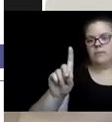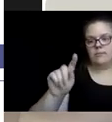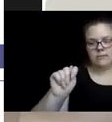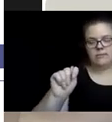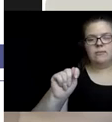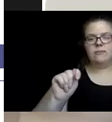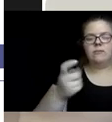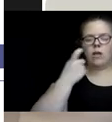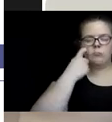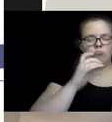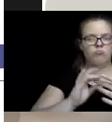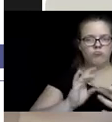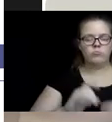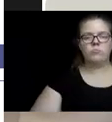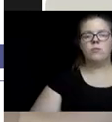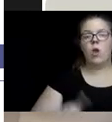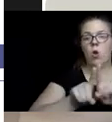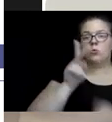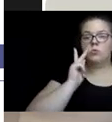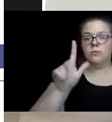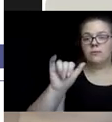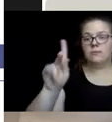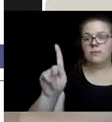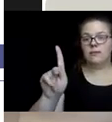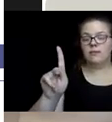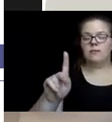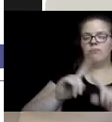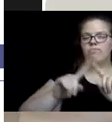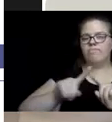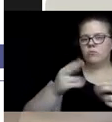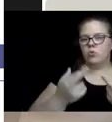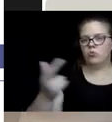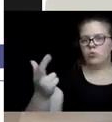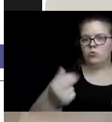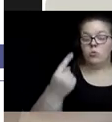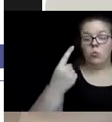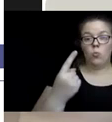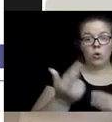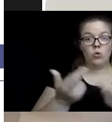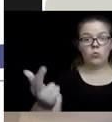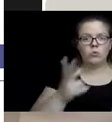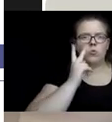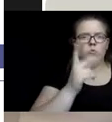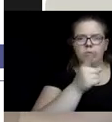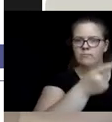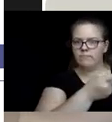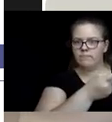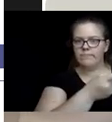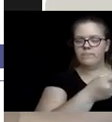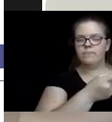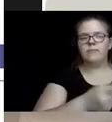also see a link to resources. One of those resources is what you see here. It's a decision